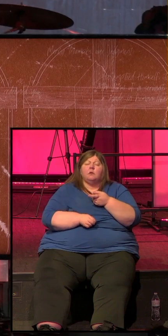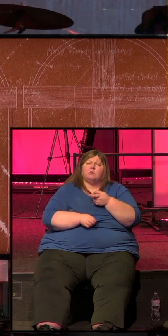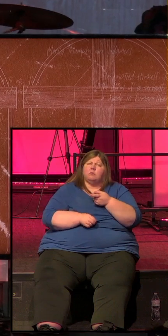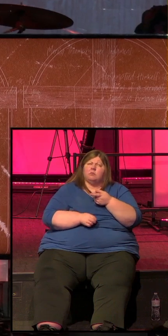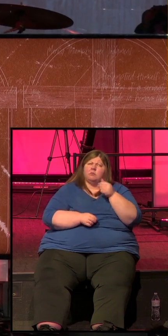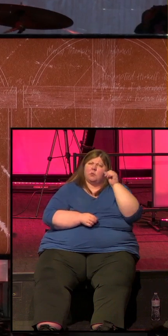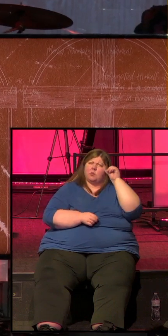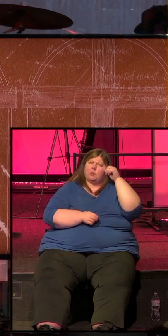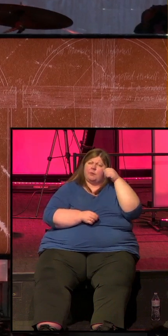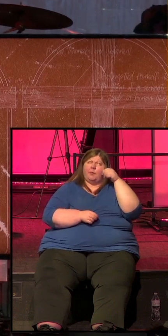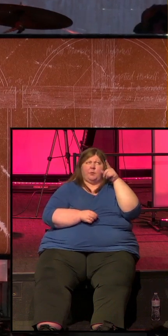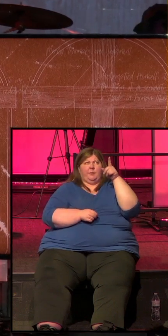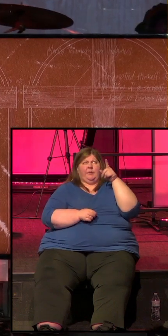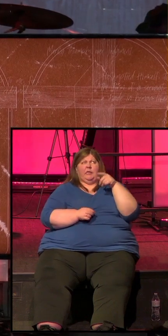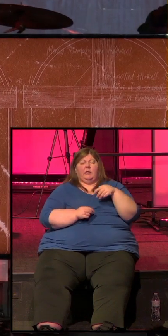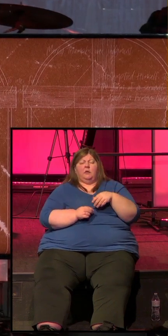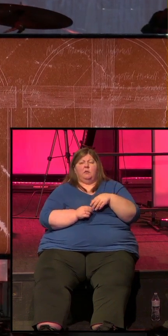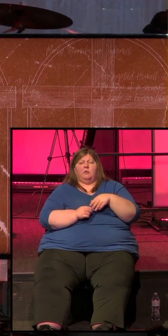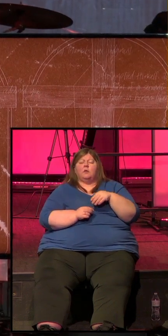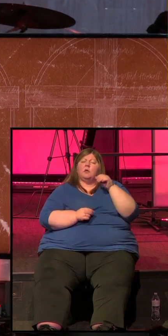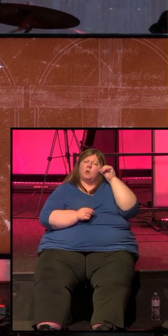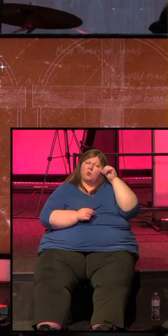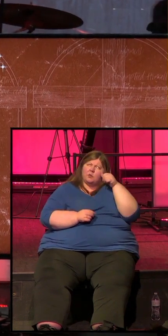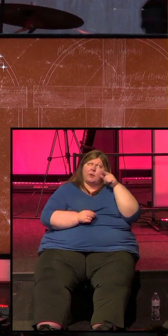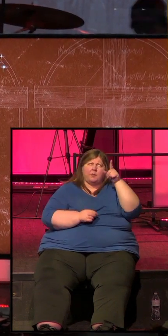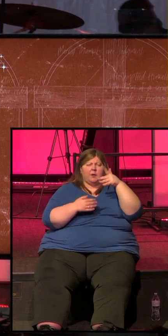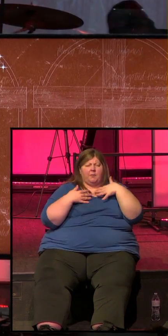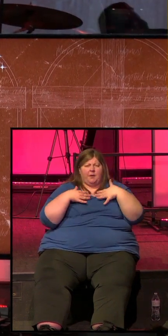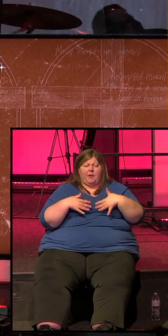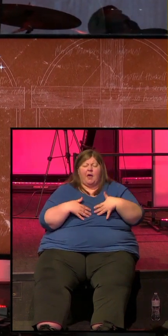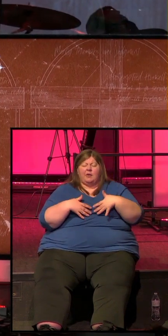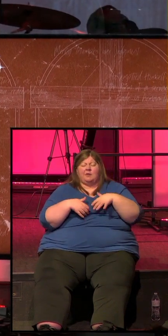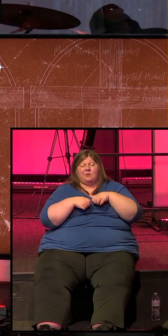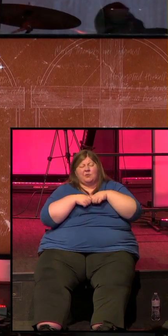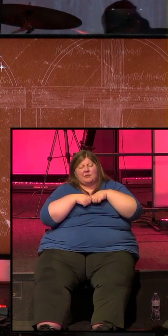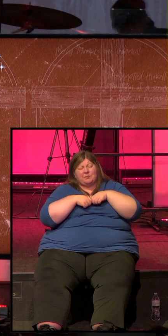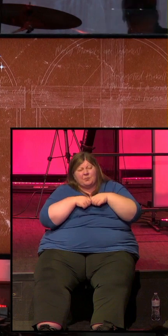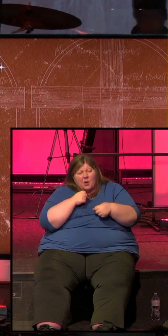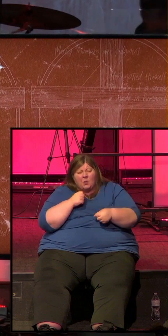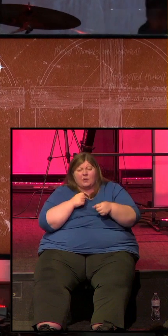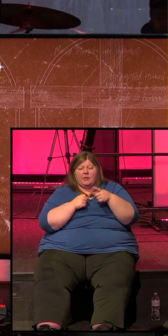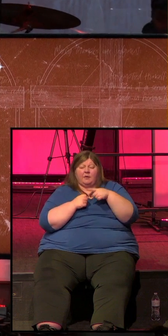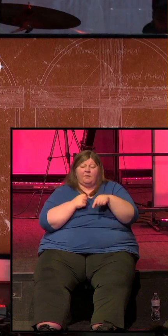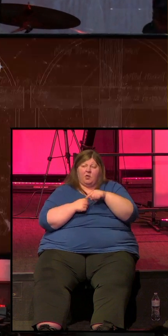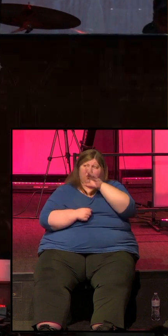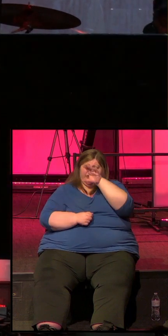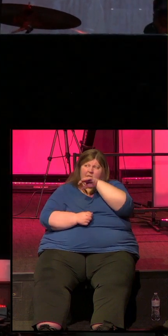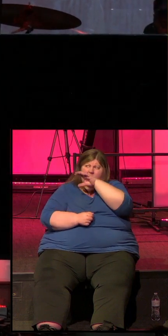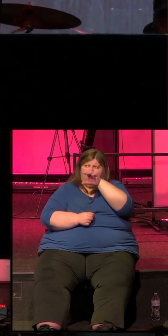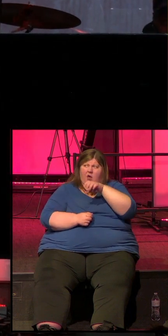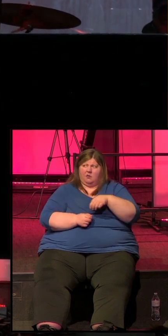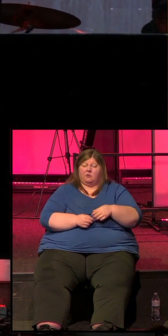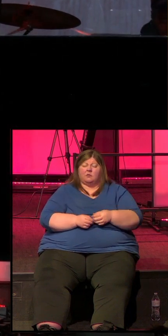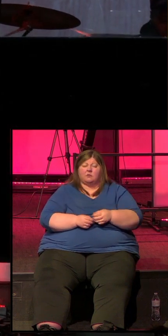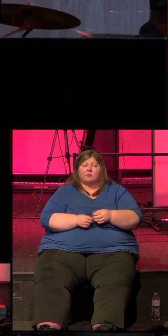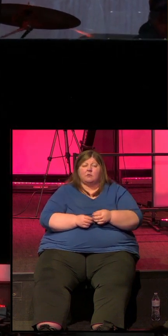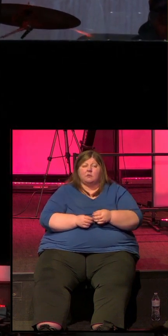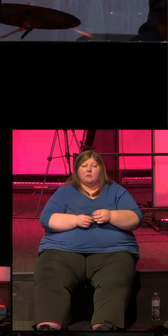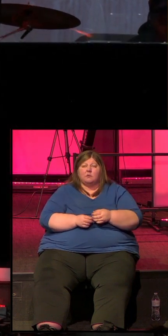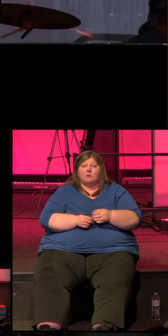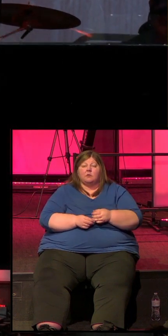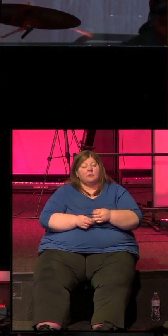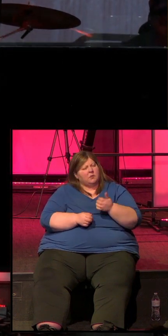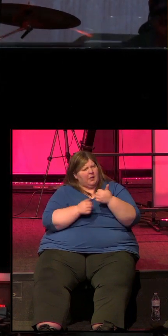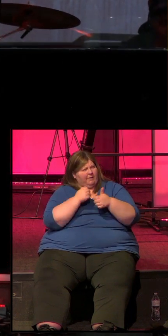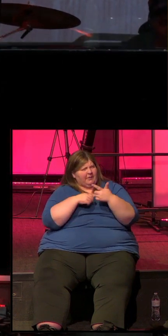you to remember me and remember my body, which was broken for you on the cross. So every